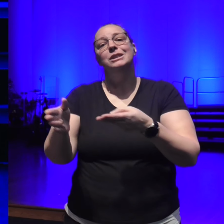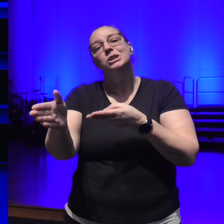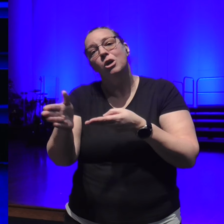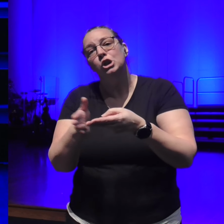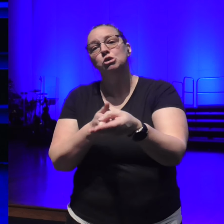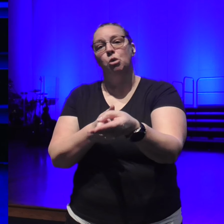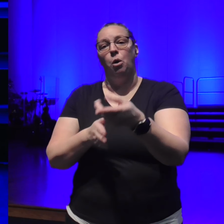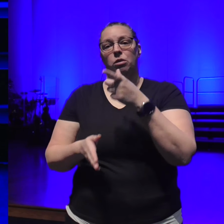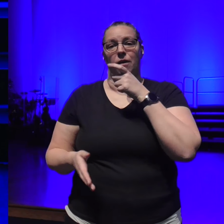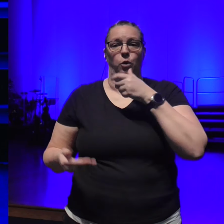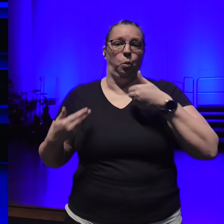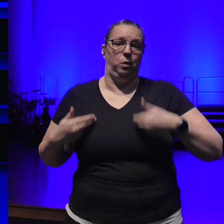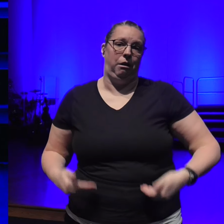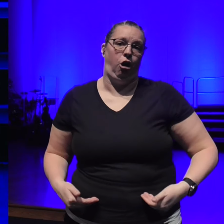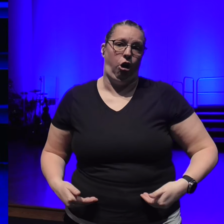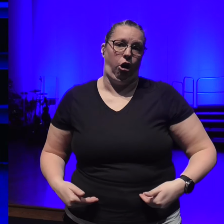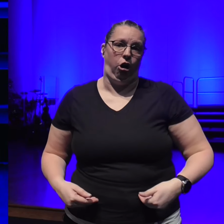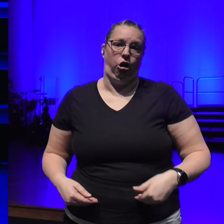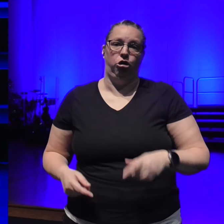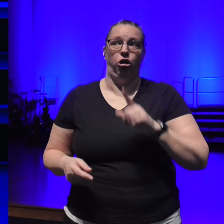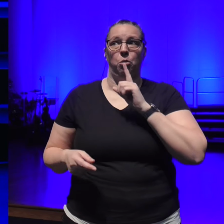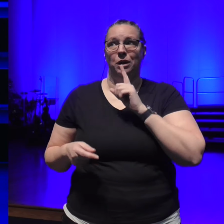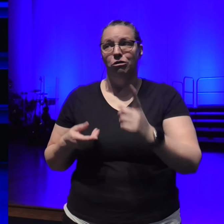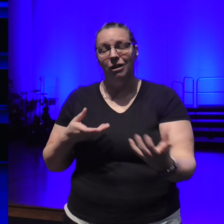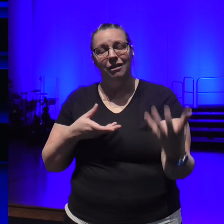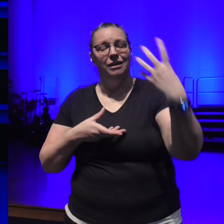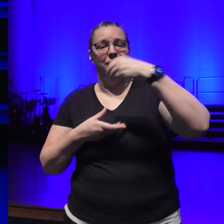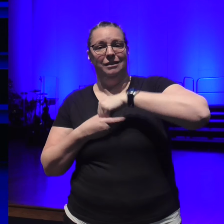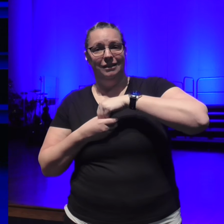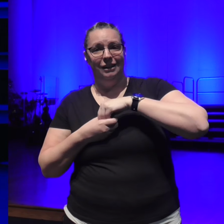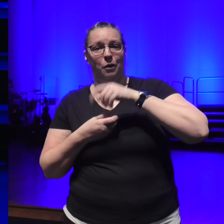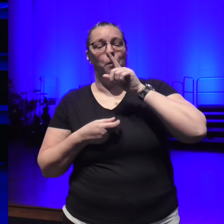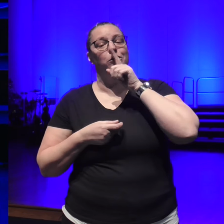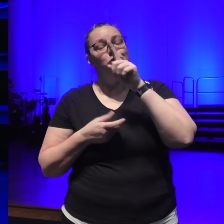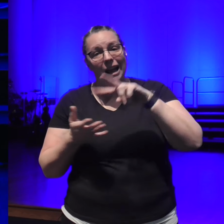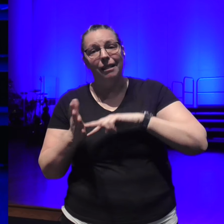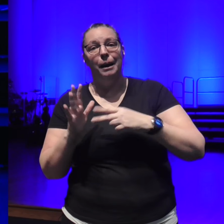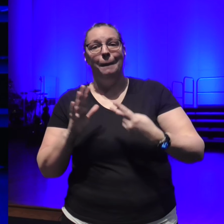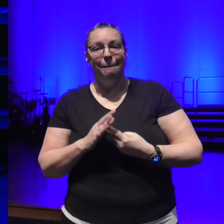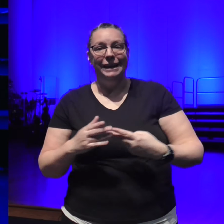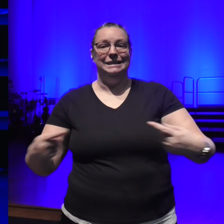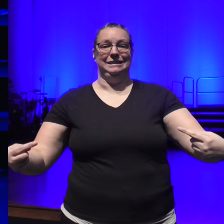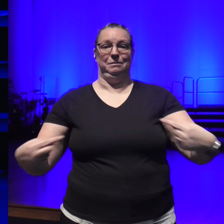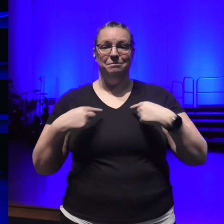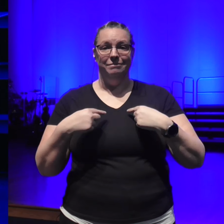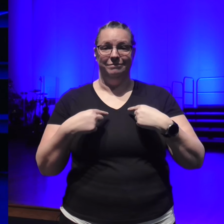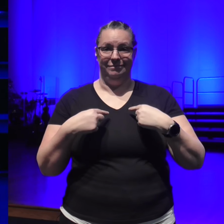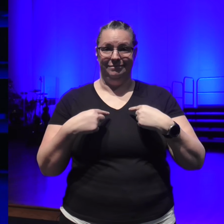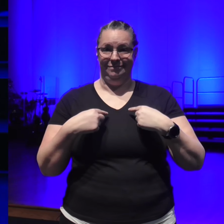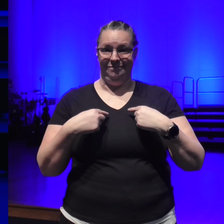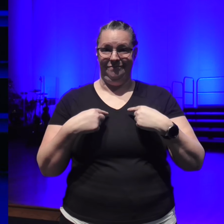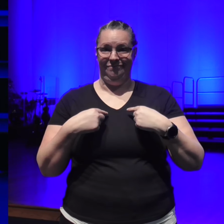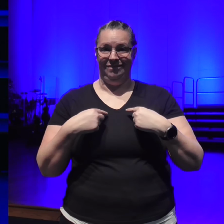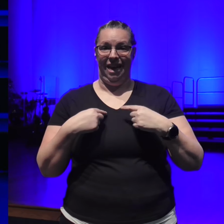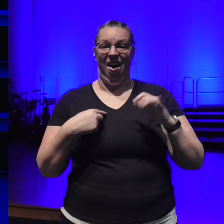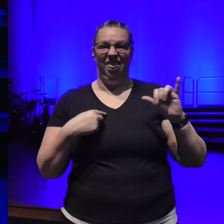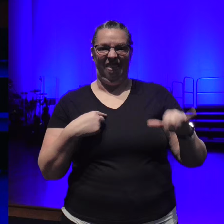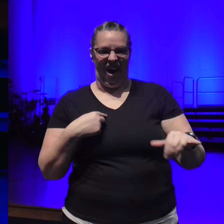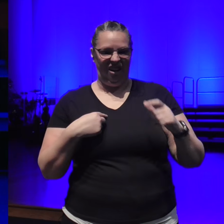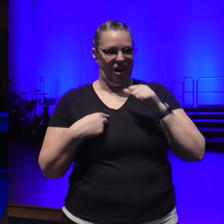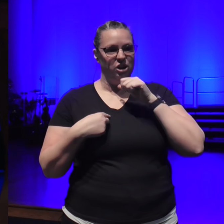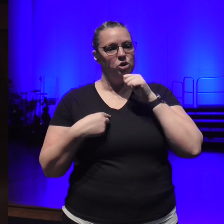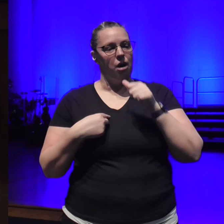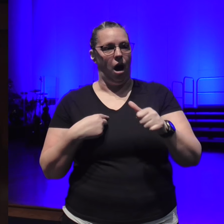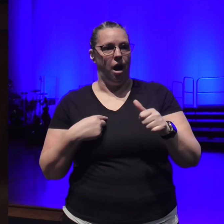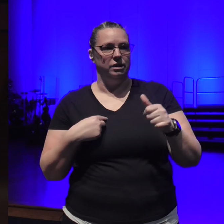are, a greater embodiment of what is really us. The trick is not to abandon your spirit,